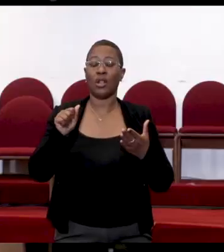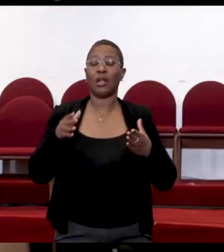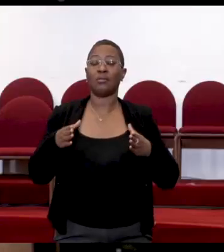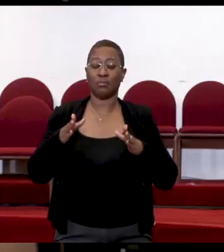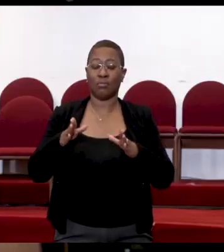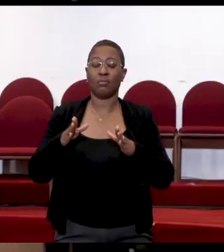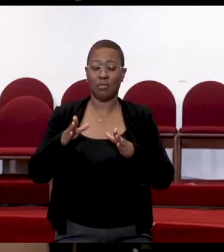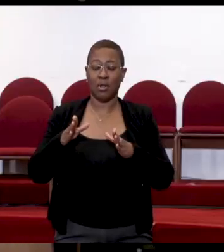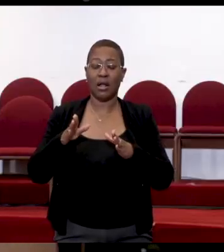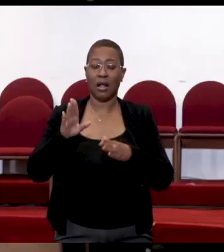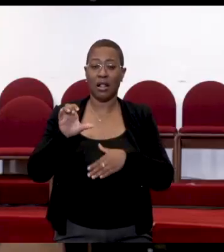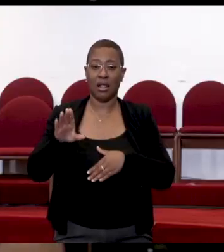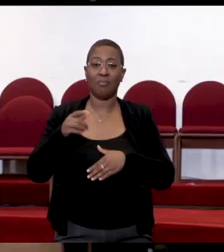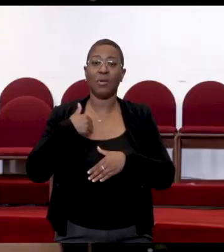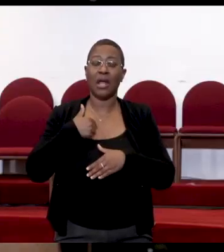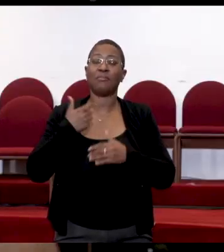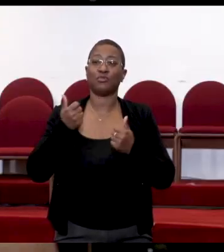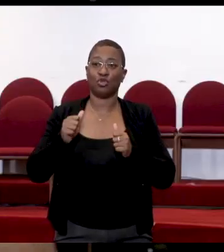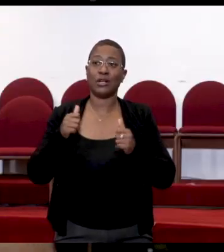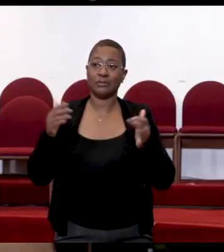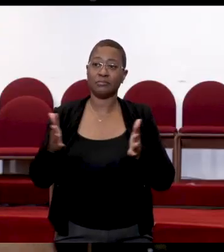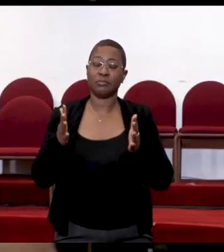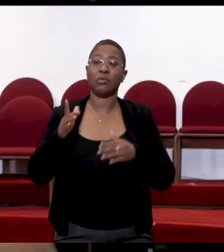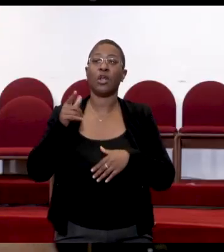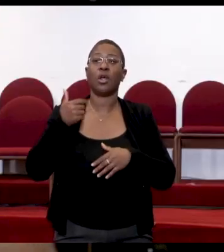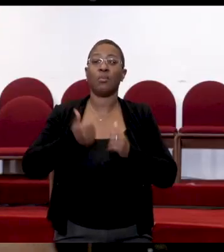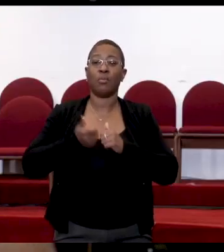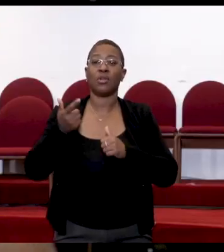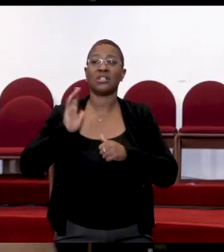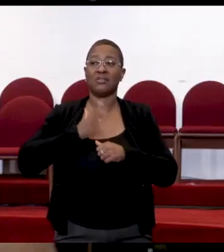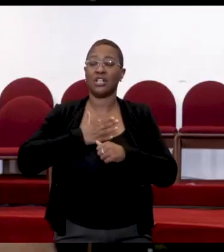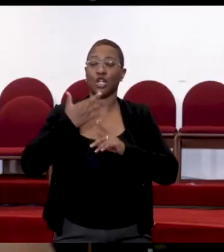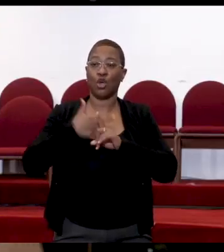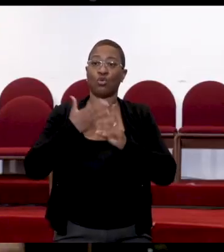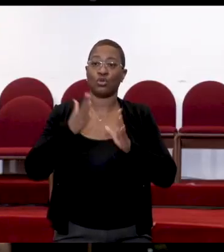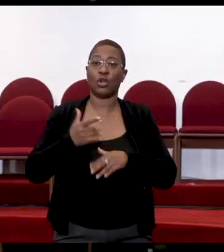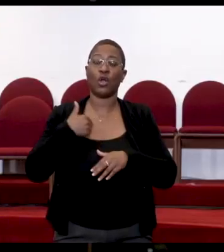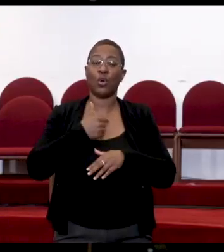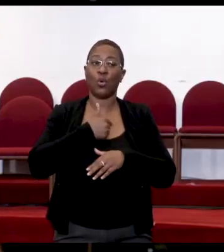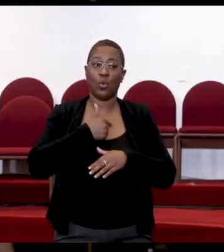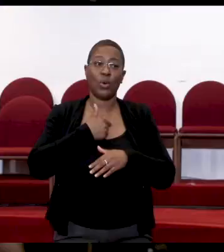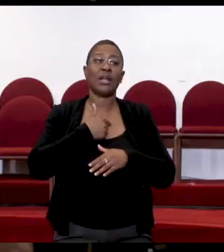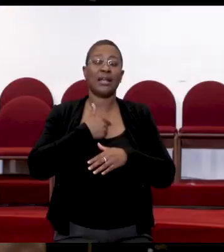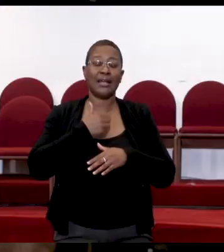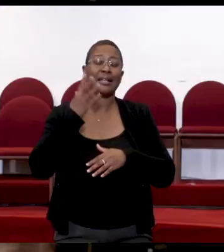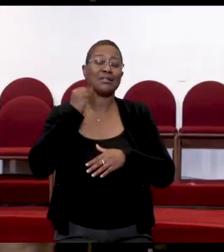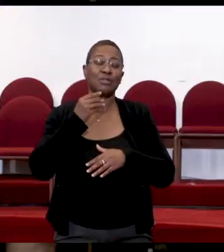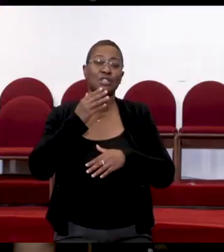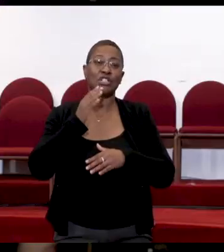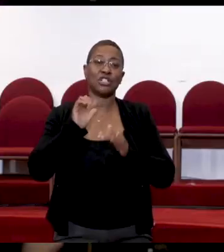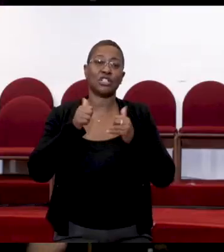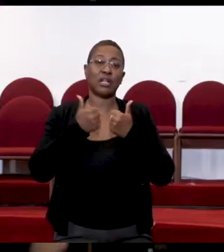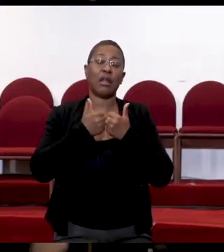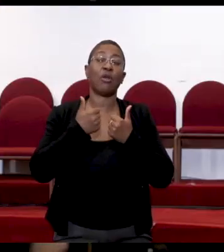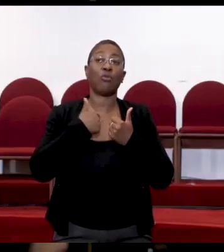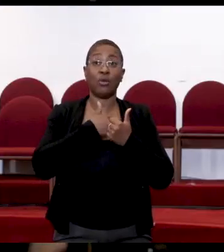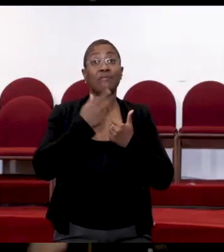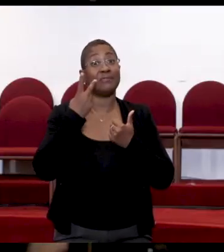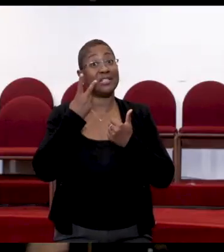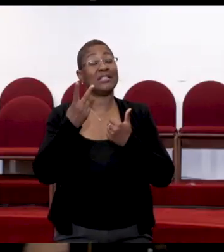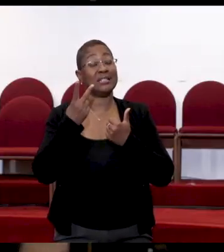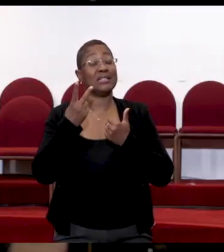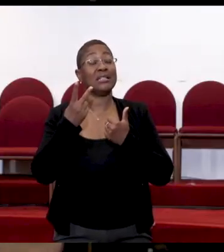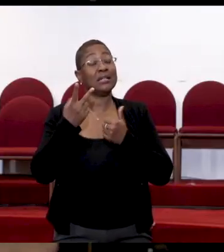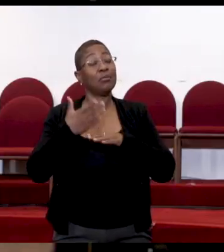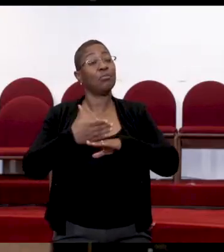reactivating. Most of us on Arcola are renters, and while we're faced challenges, we've also seen real progress.